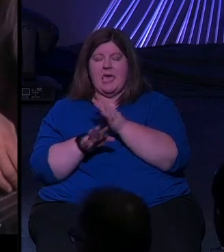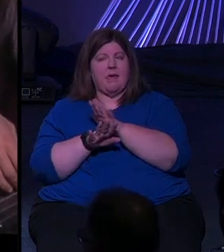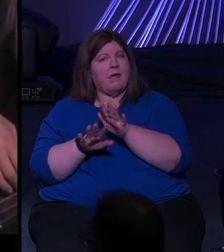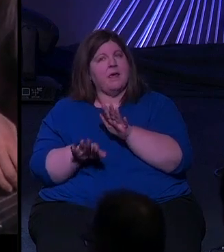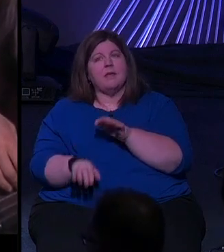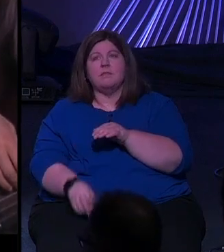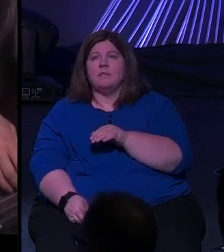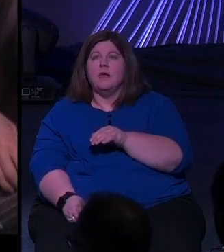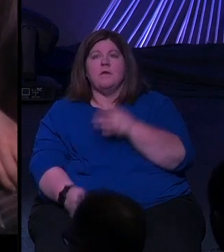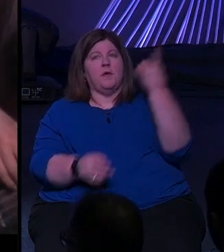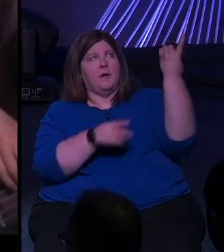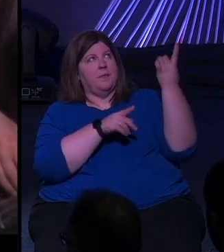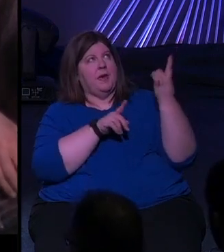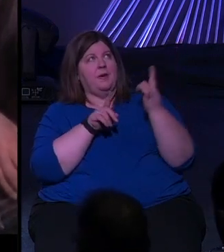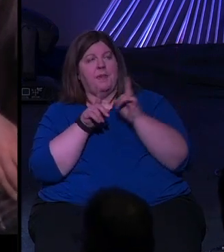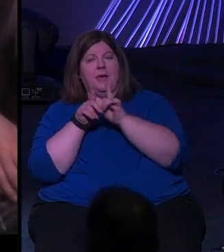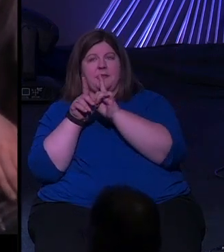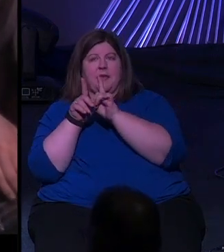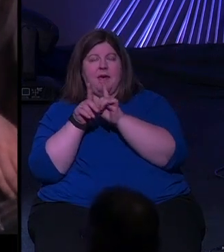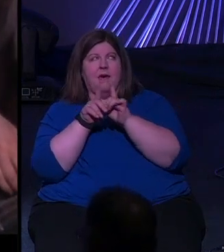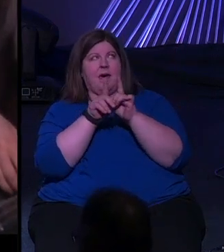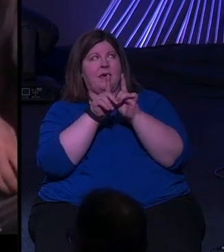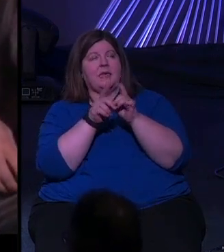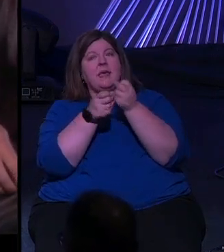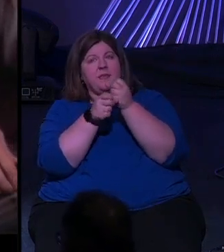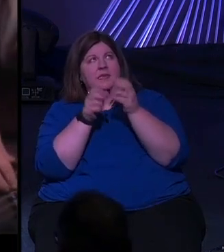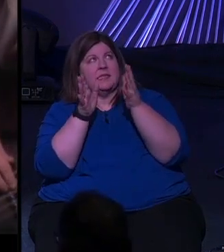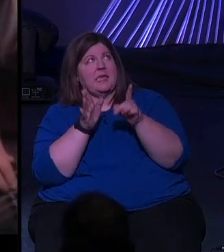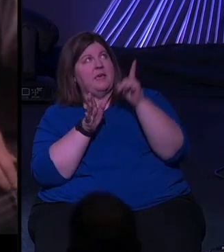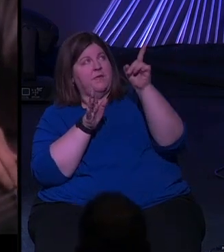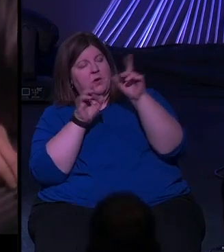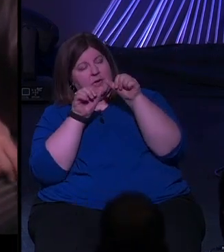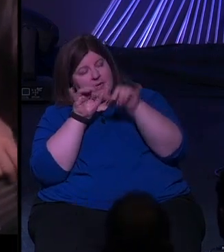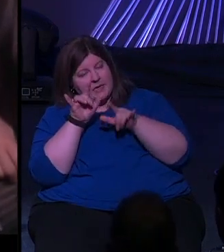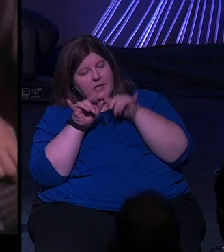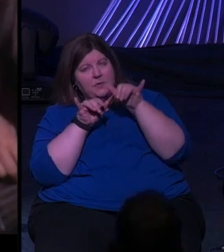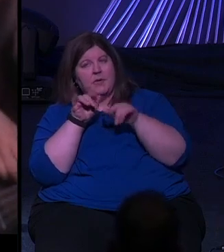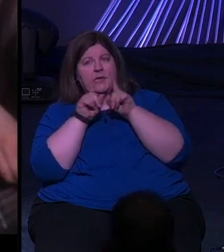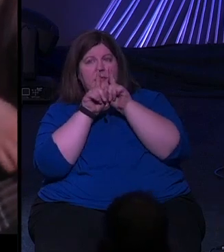forsaken. For by my side the Savior